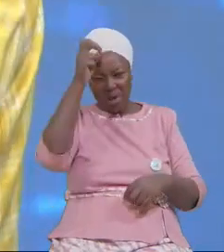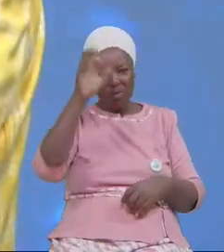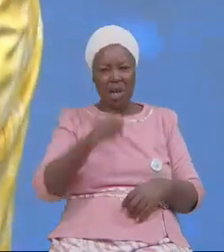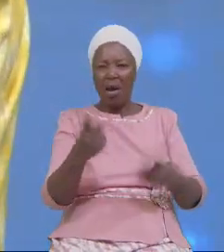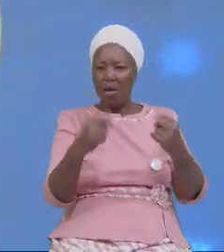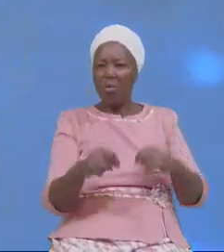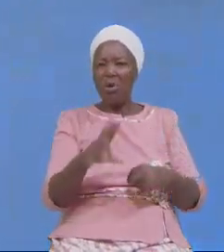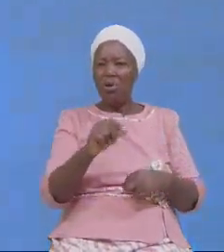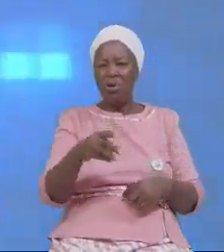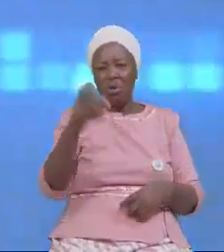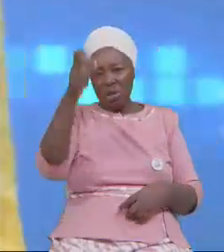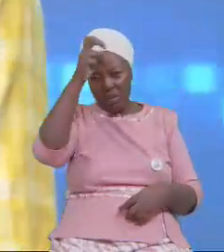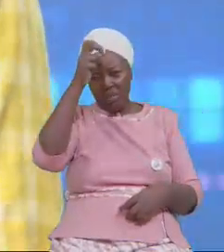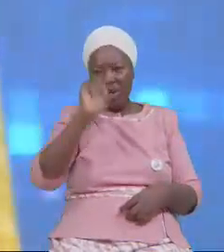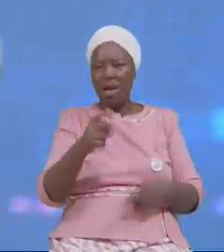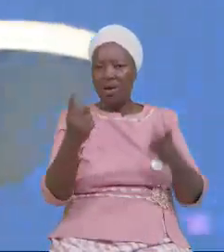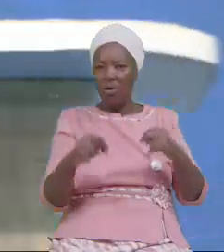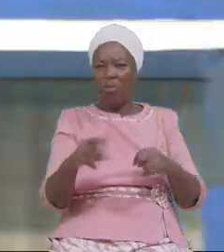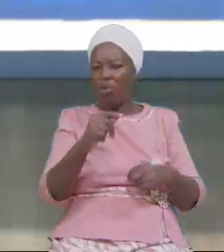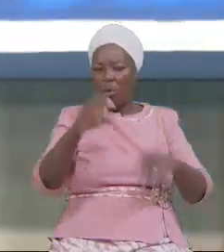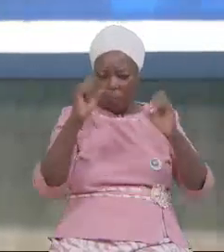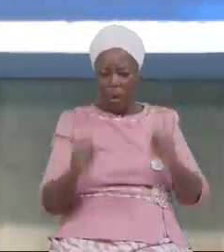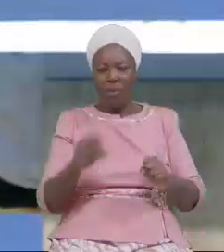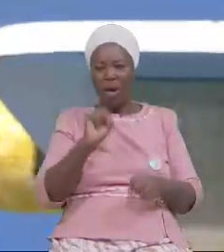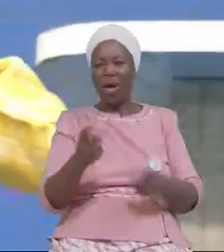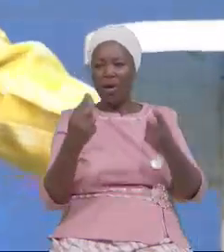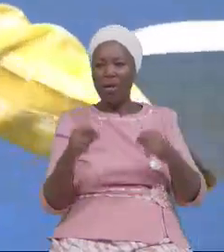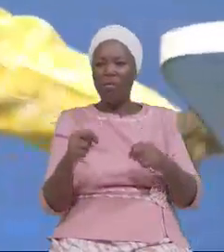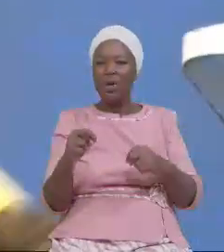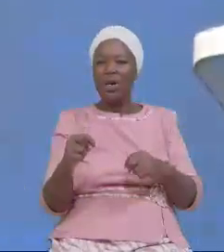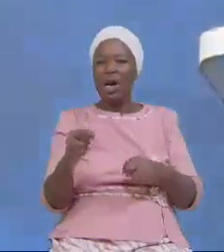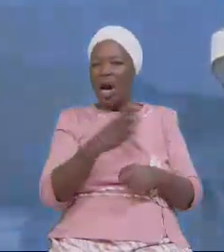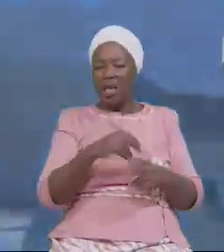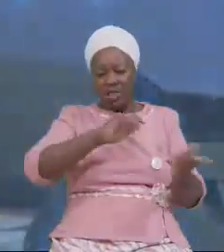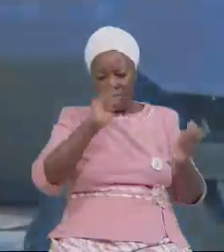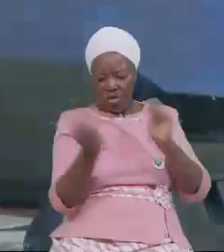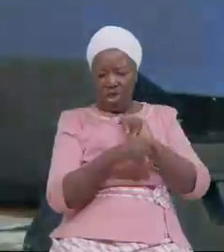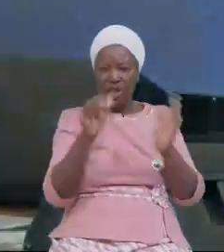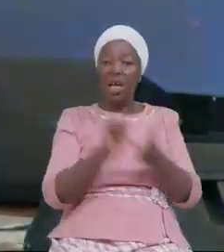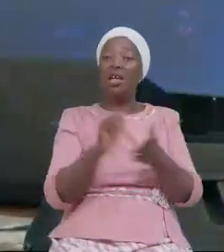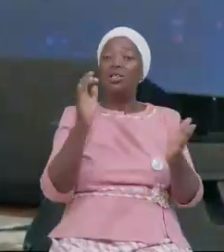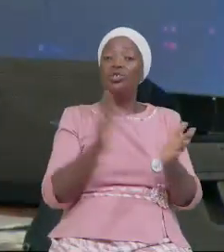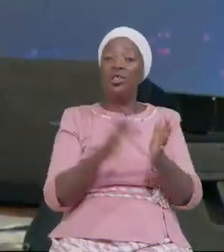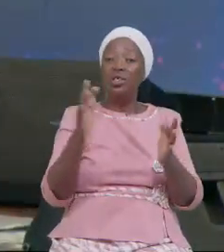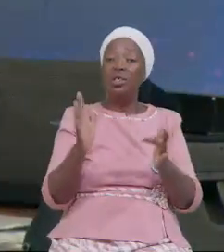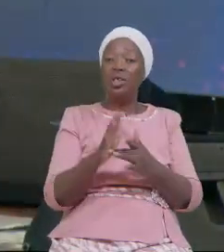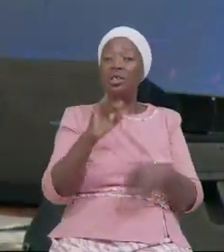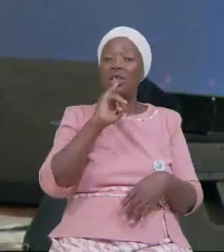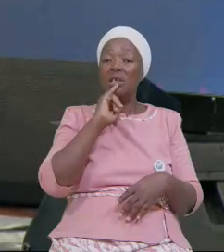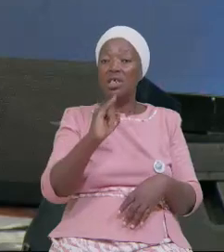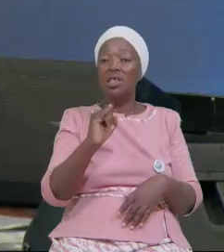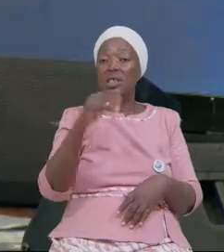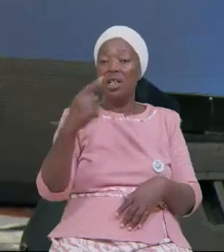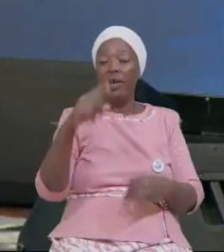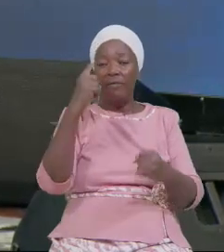No demon can come. No power can come and change that. Jesus is the